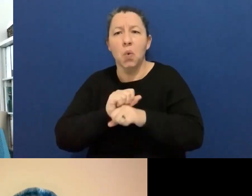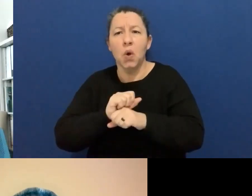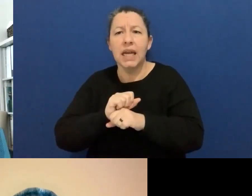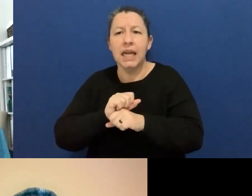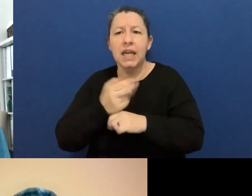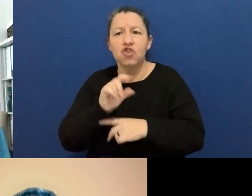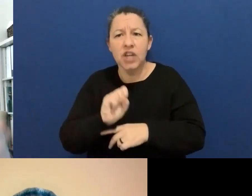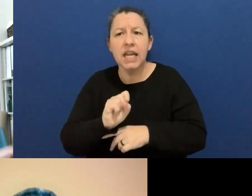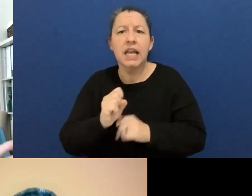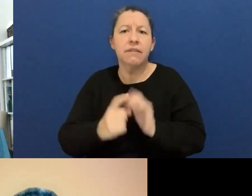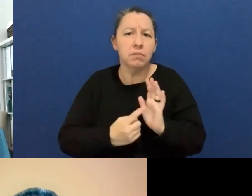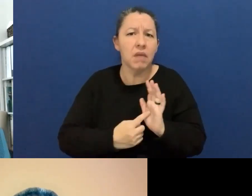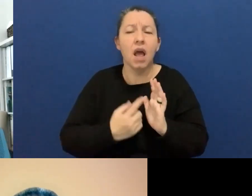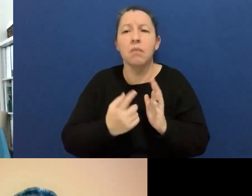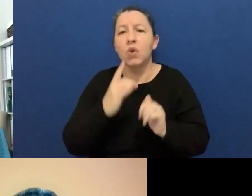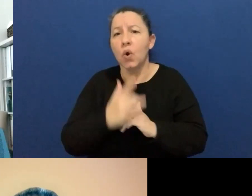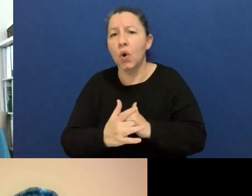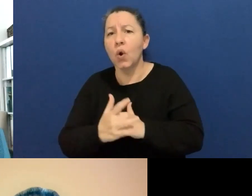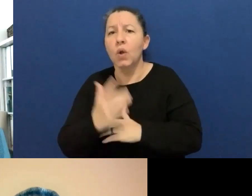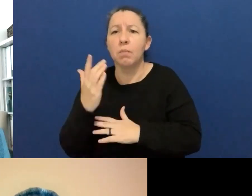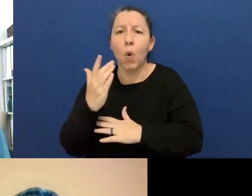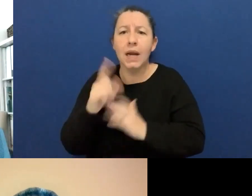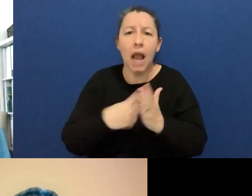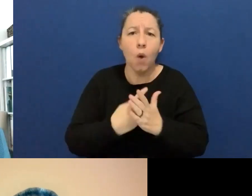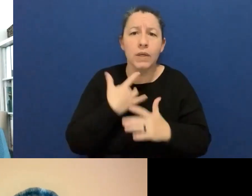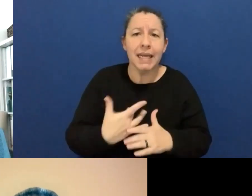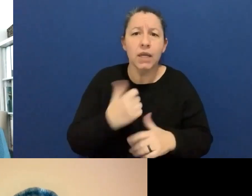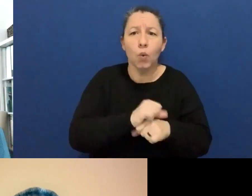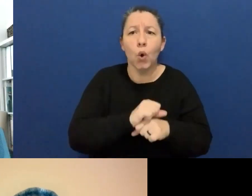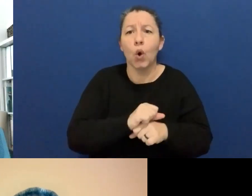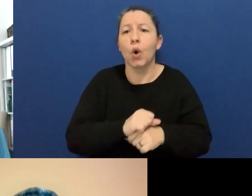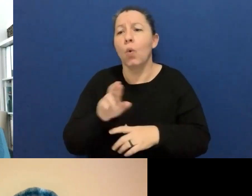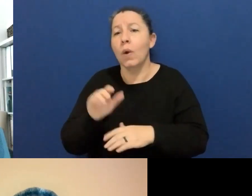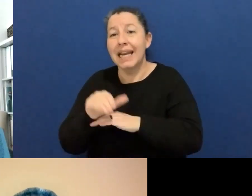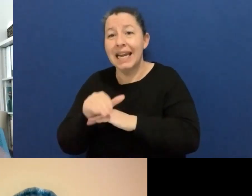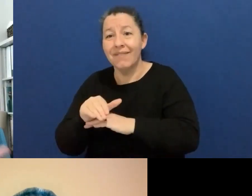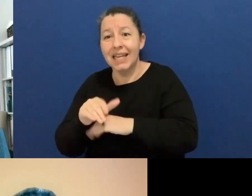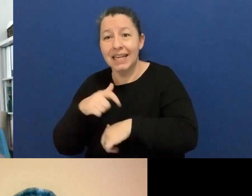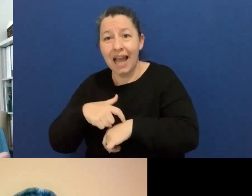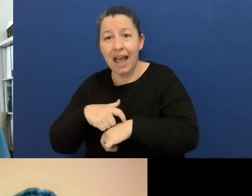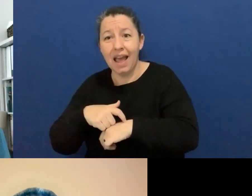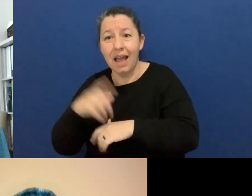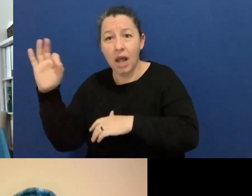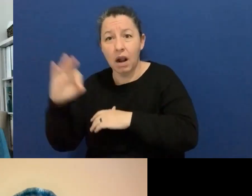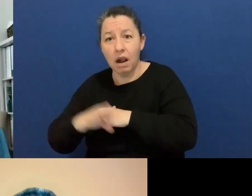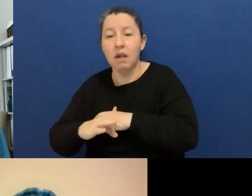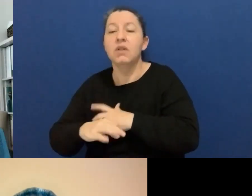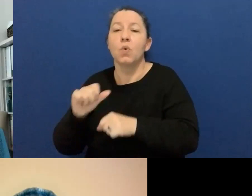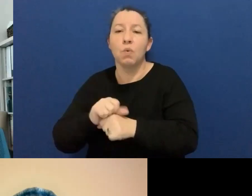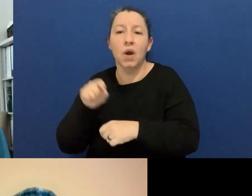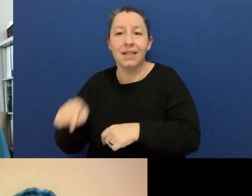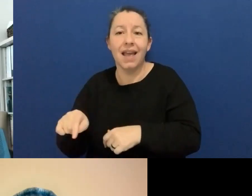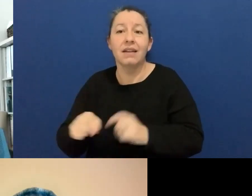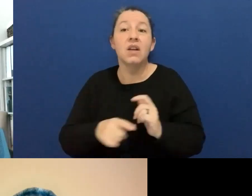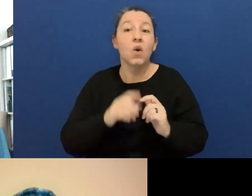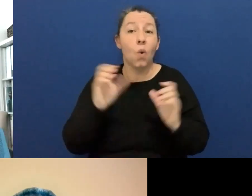early morning, then they would have like a super long siesta, then they would work in the evening. When it was winter, they could sometimes do morning and afternoon and then stop